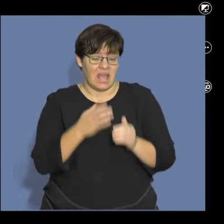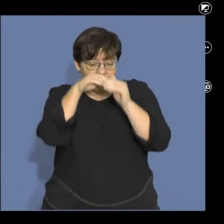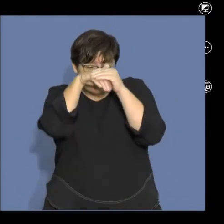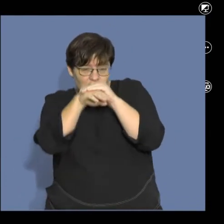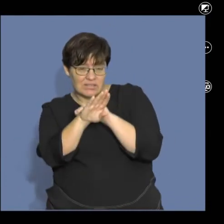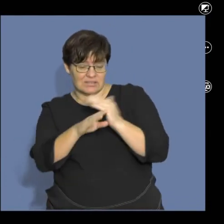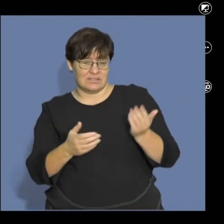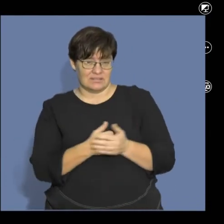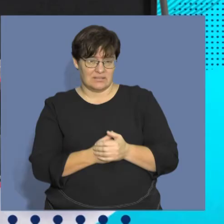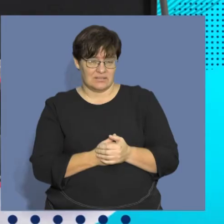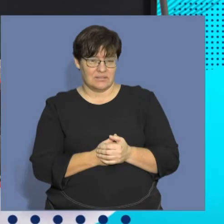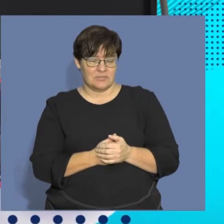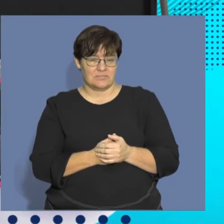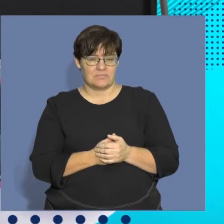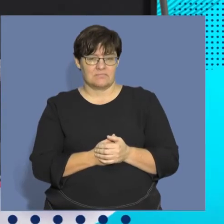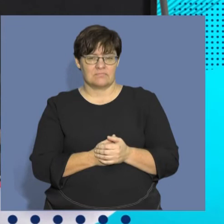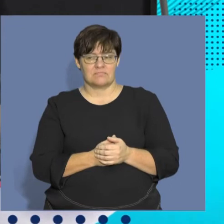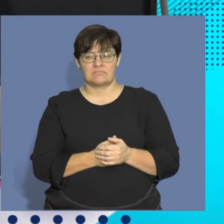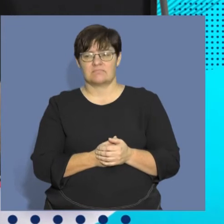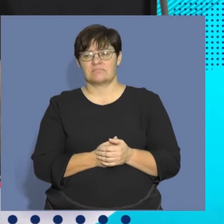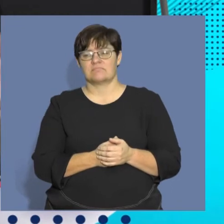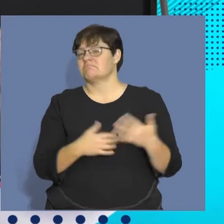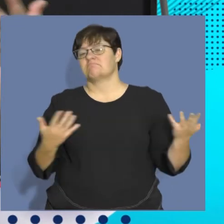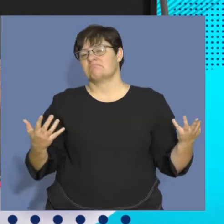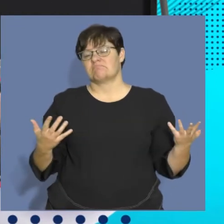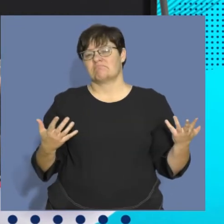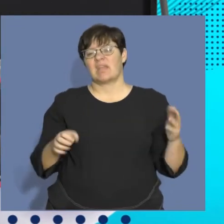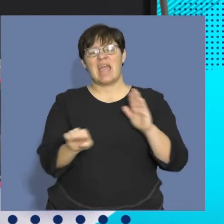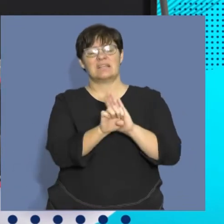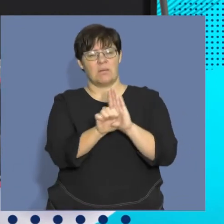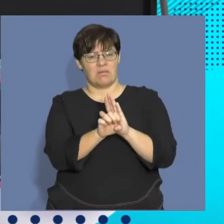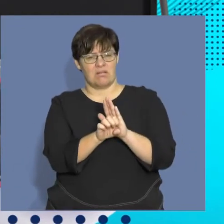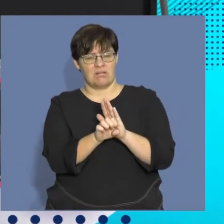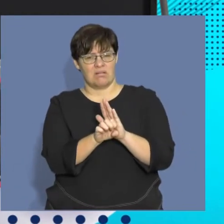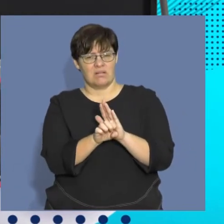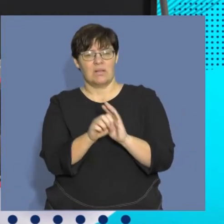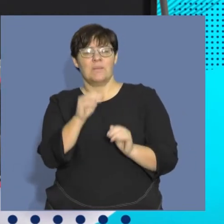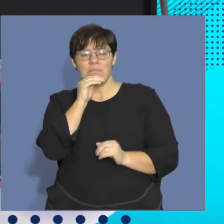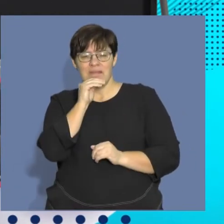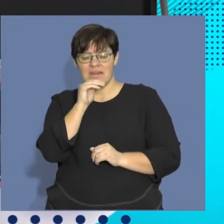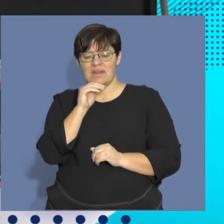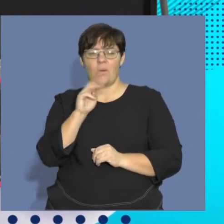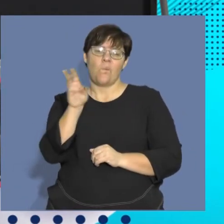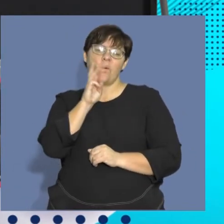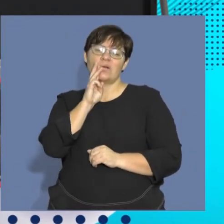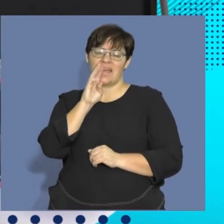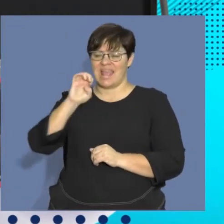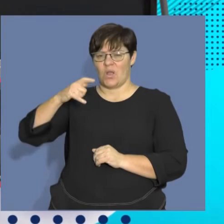shelter? We're talking here in our set of examples on an aquatic